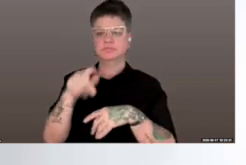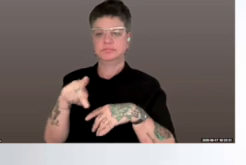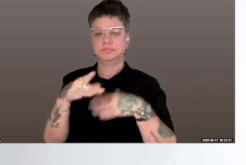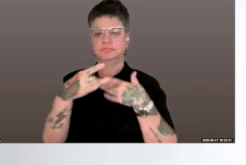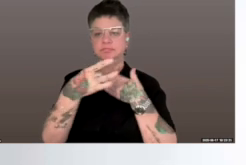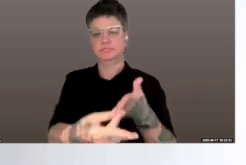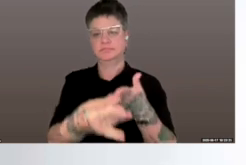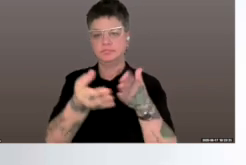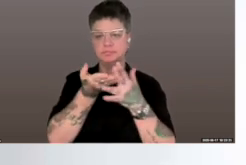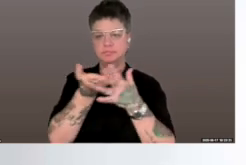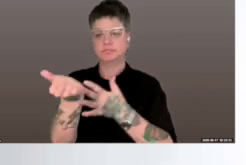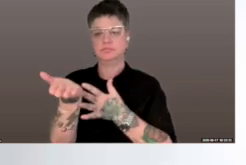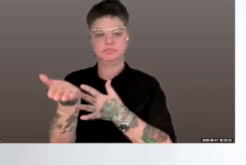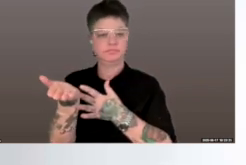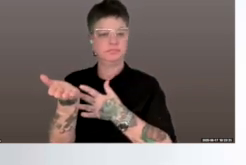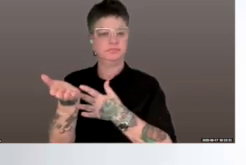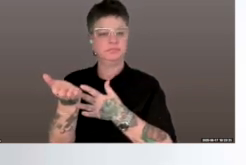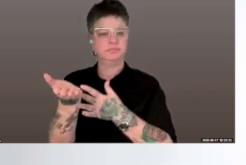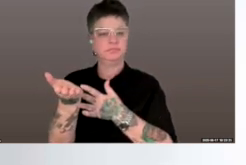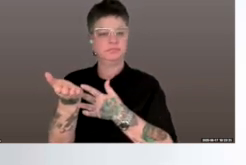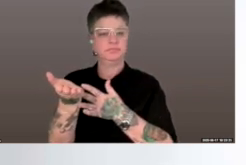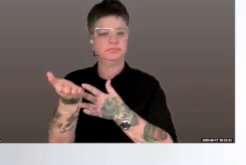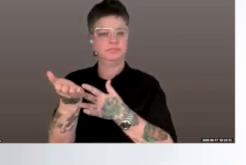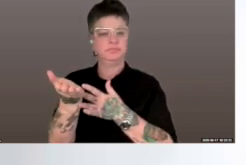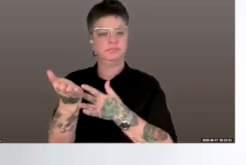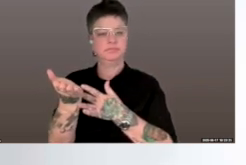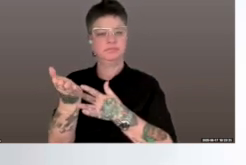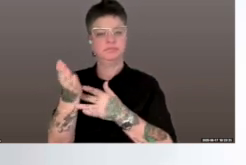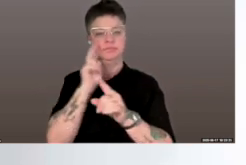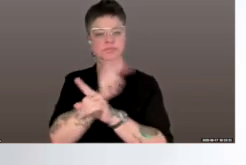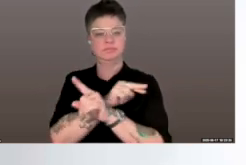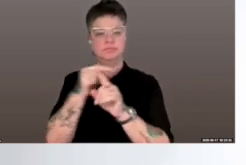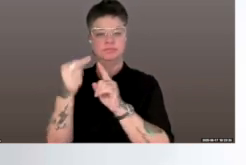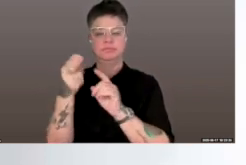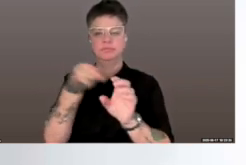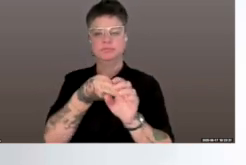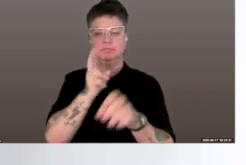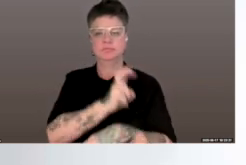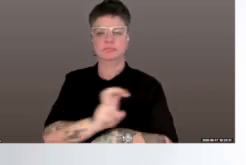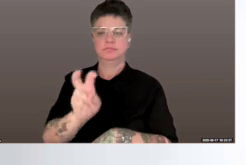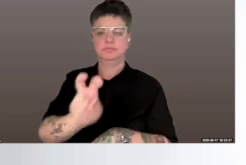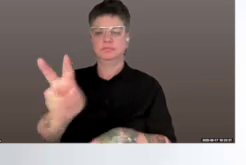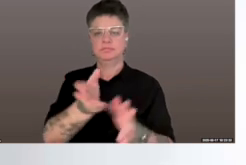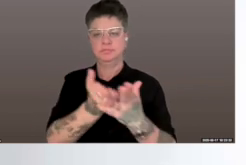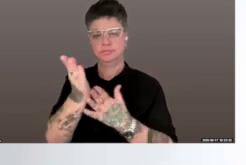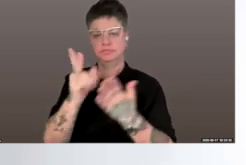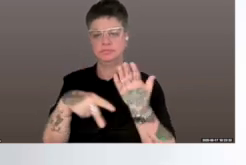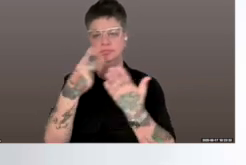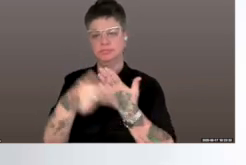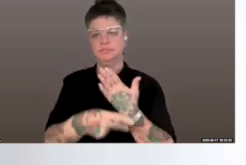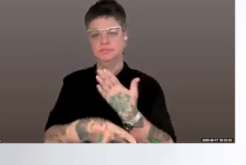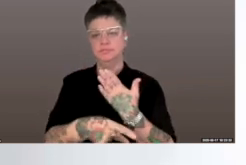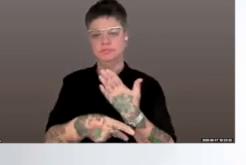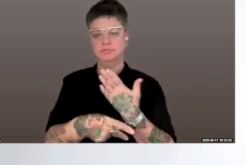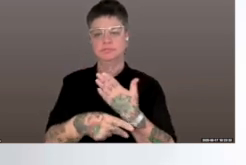Once the vehicle diagnosis is complete and a qualifying issue is confirmed, the diagnostic